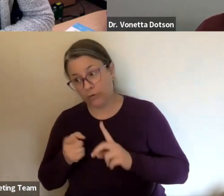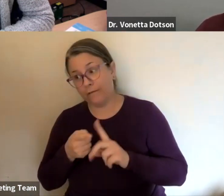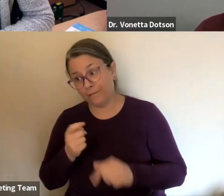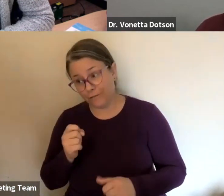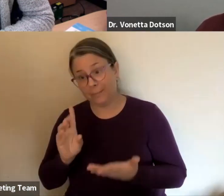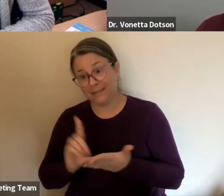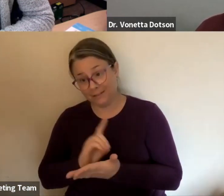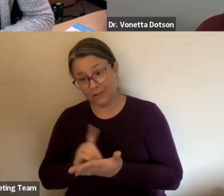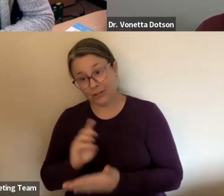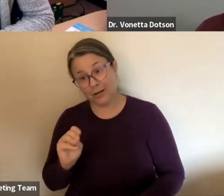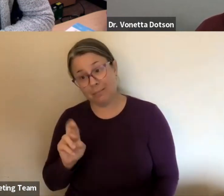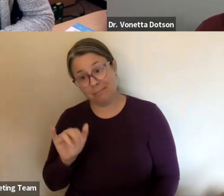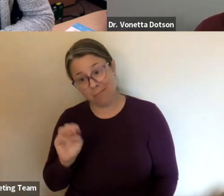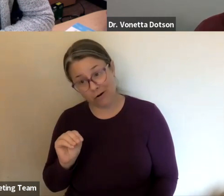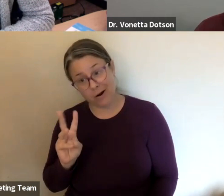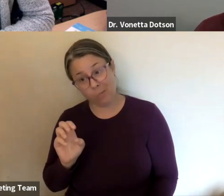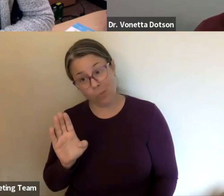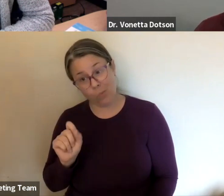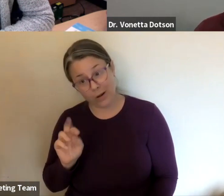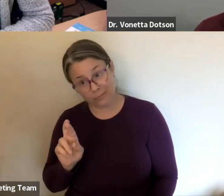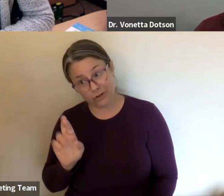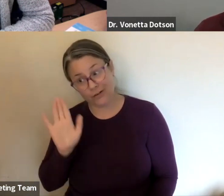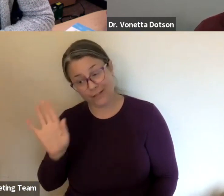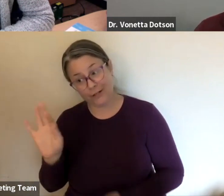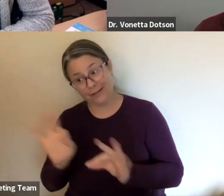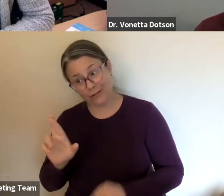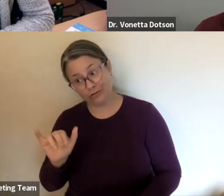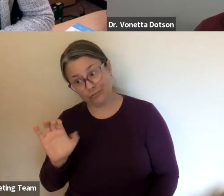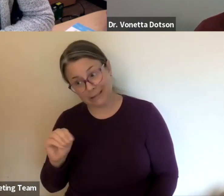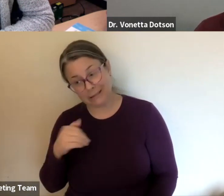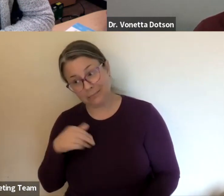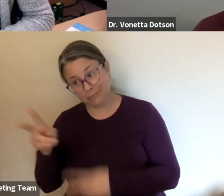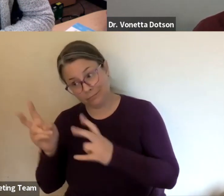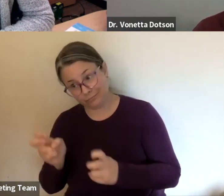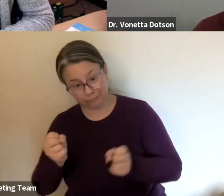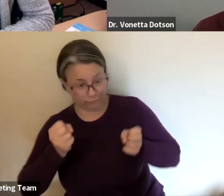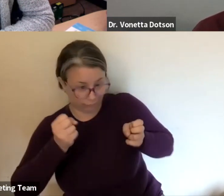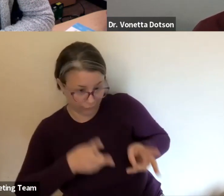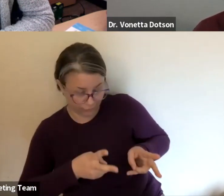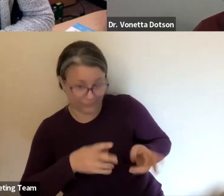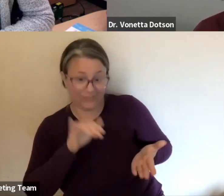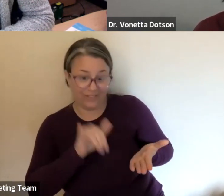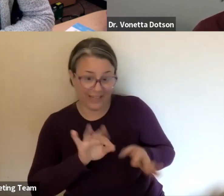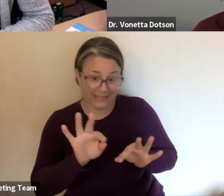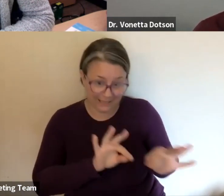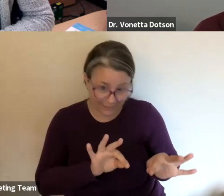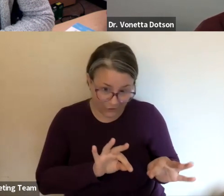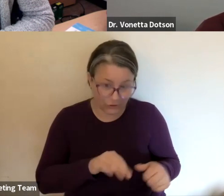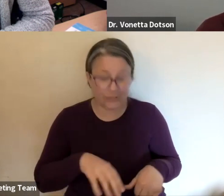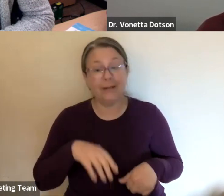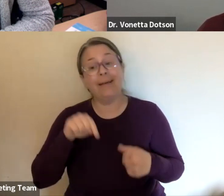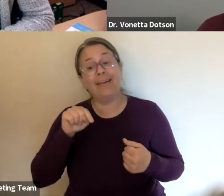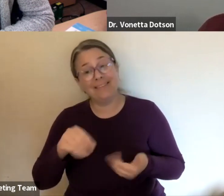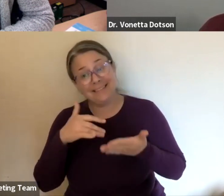since white older men are more at risk for suicide, lots of studies focus on white older men. So if we have a different condition that